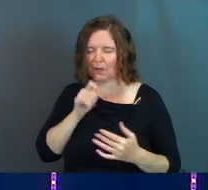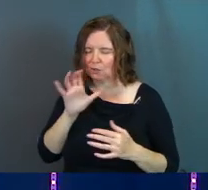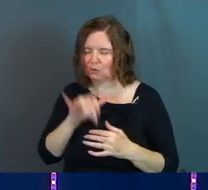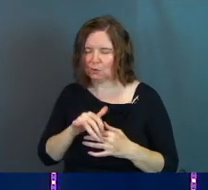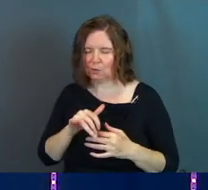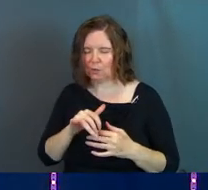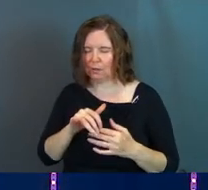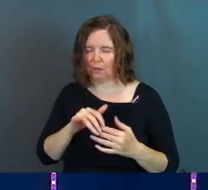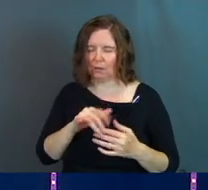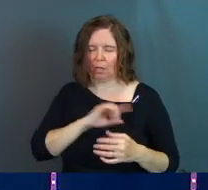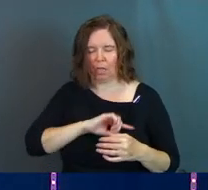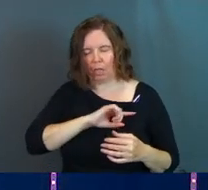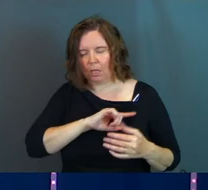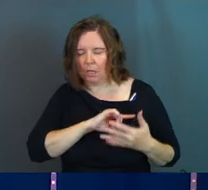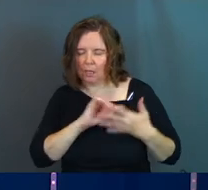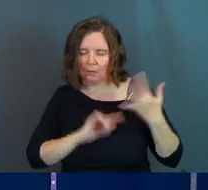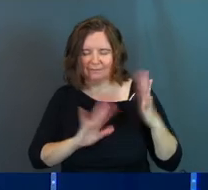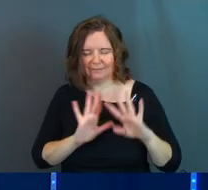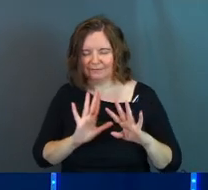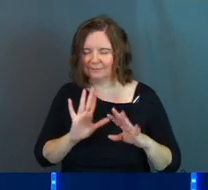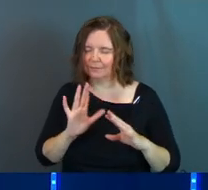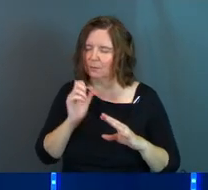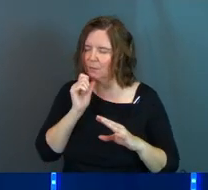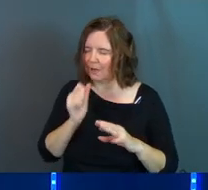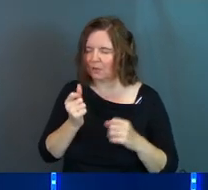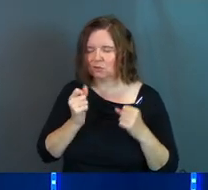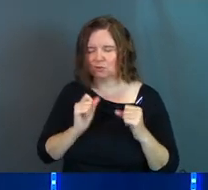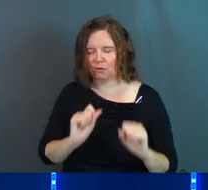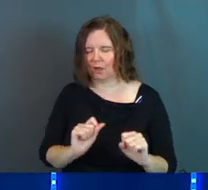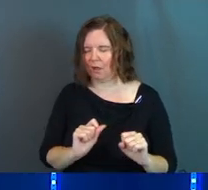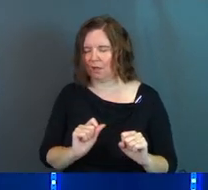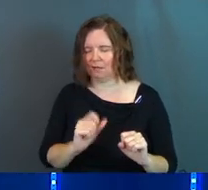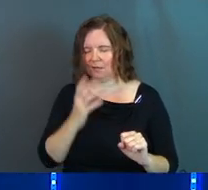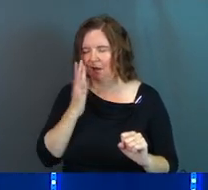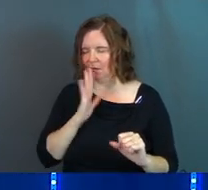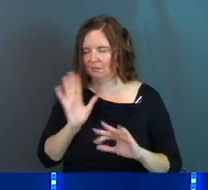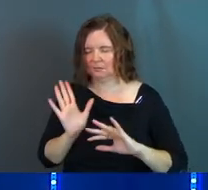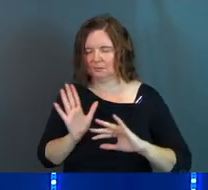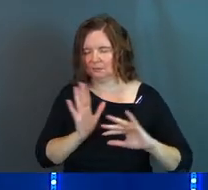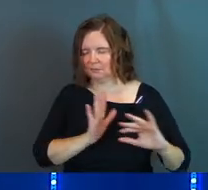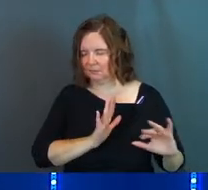going to do penance, Lord. We're not going to try, God.